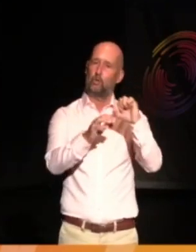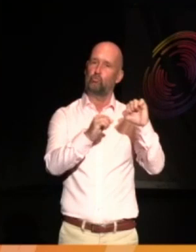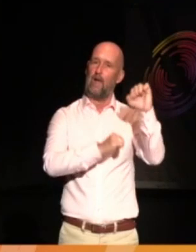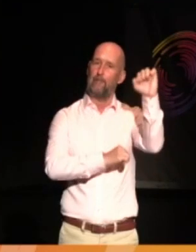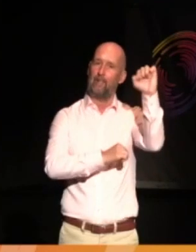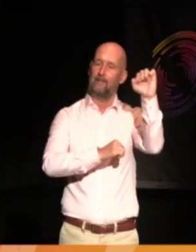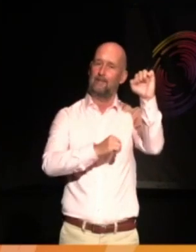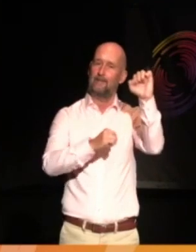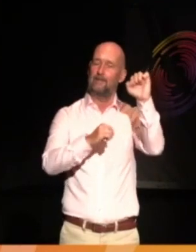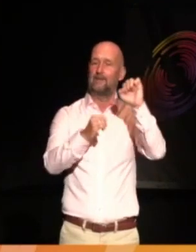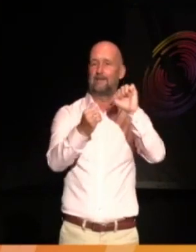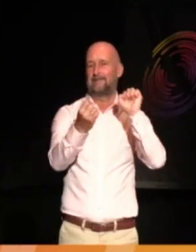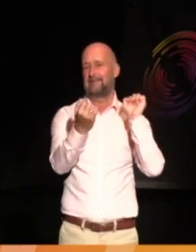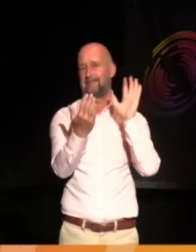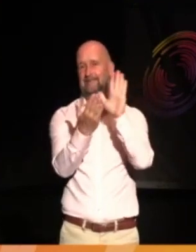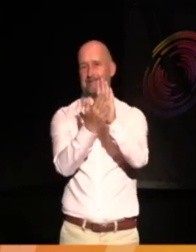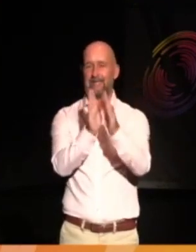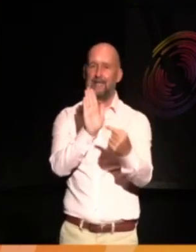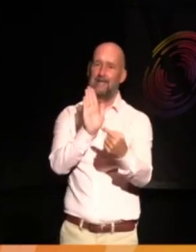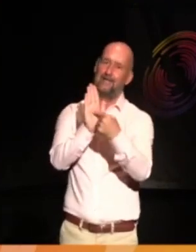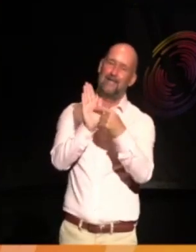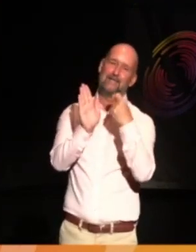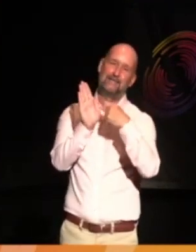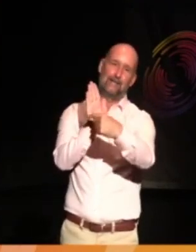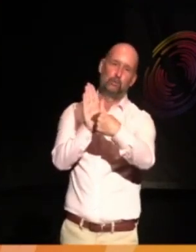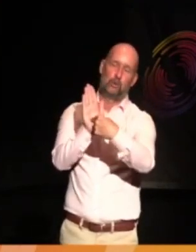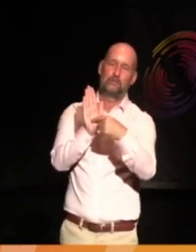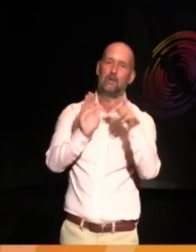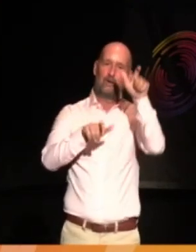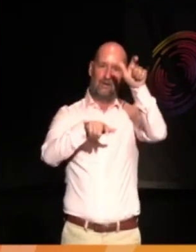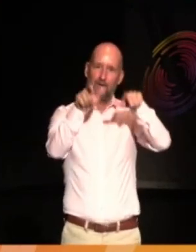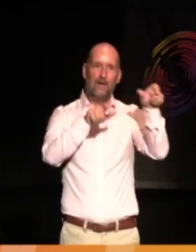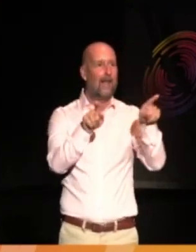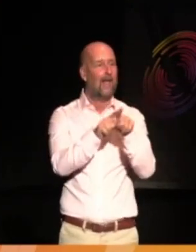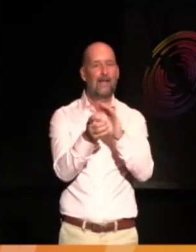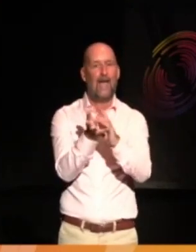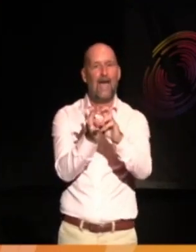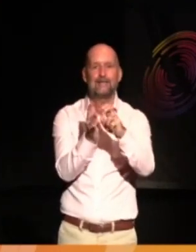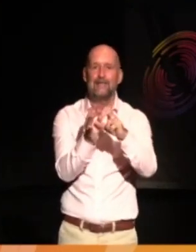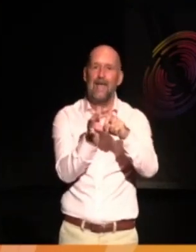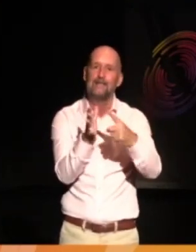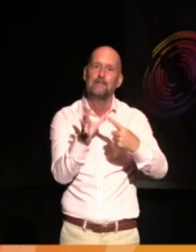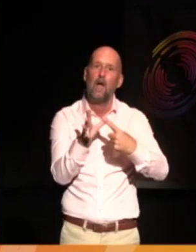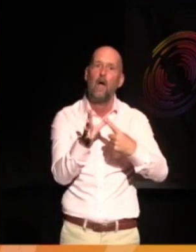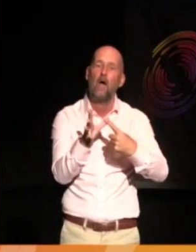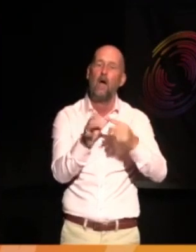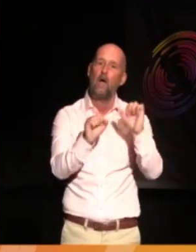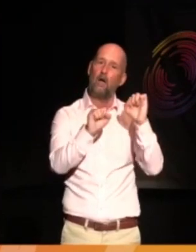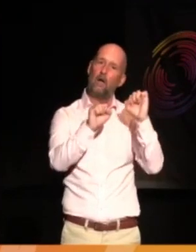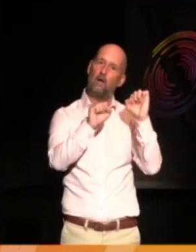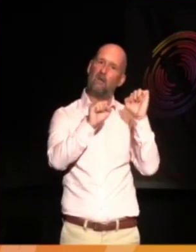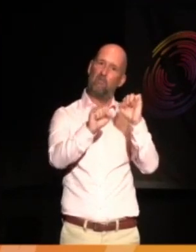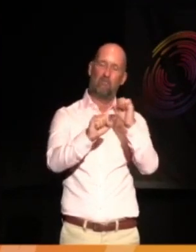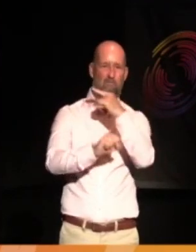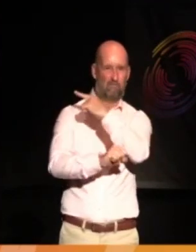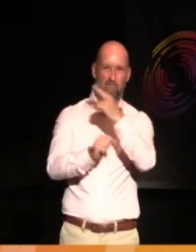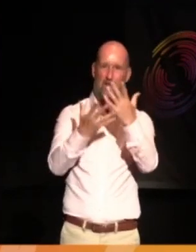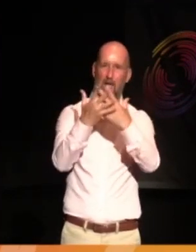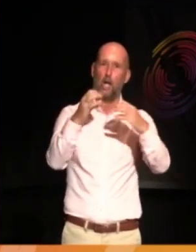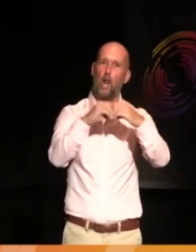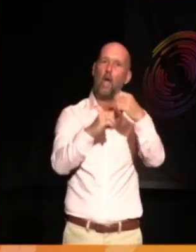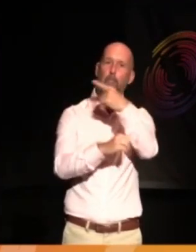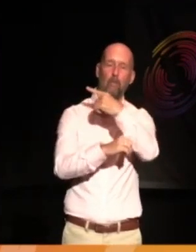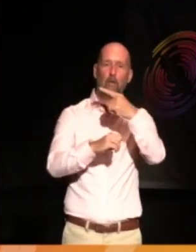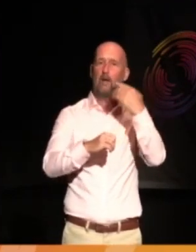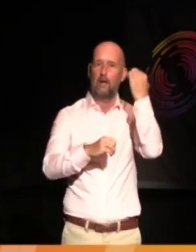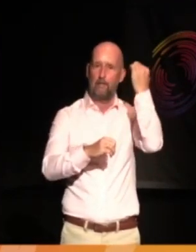And where I am in my thinking is about Afrofuturism, the notion of the capitalisation of black culture